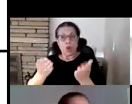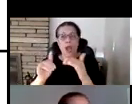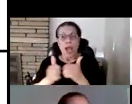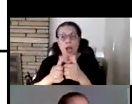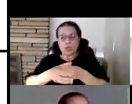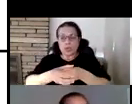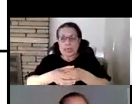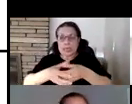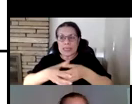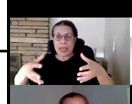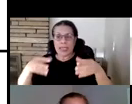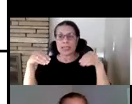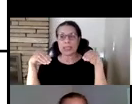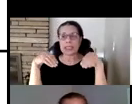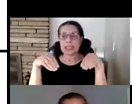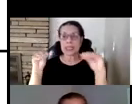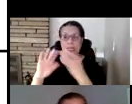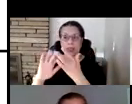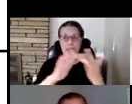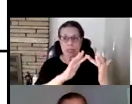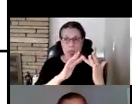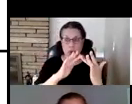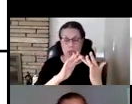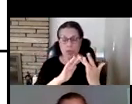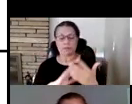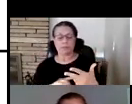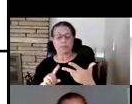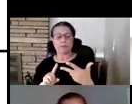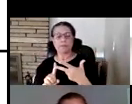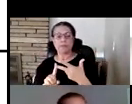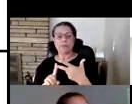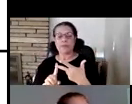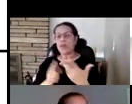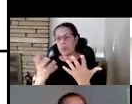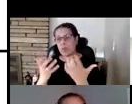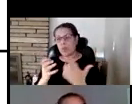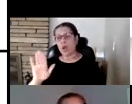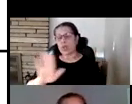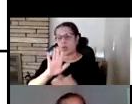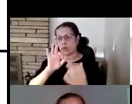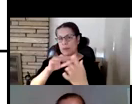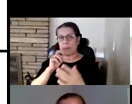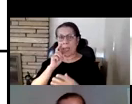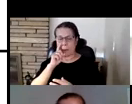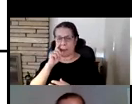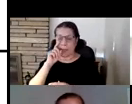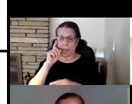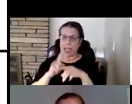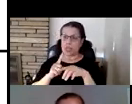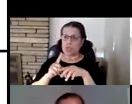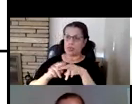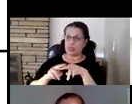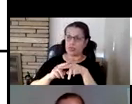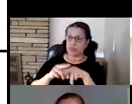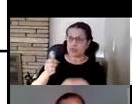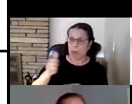expand the sales network. And then we want to hear feedback from all of you, whether you're riders, elected officials, the public,